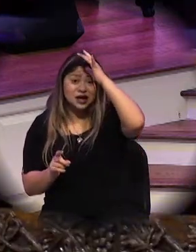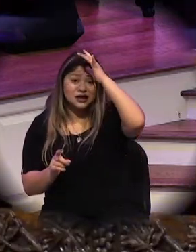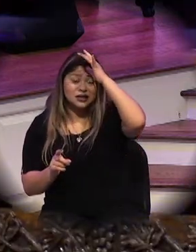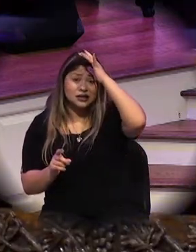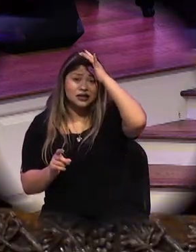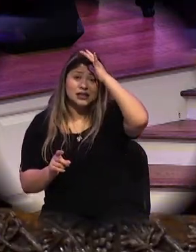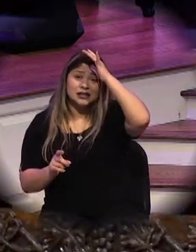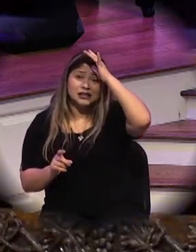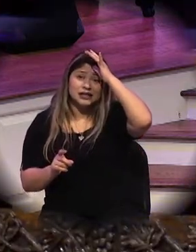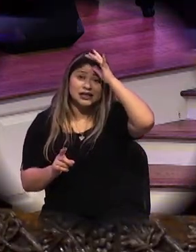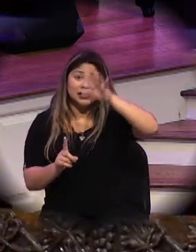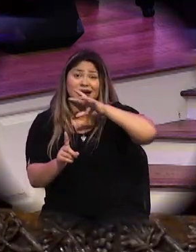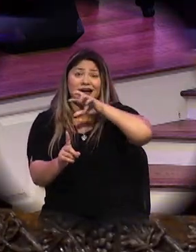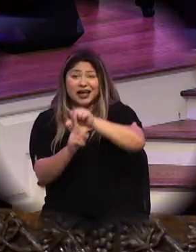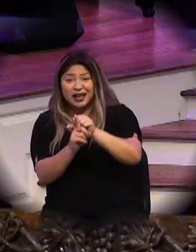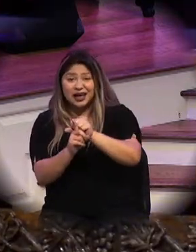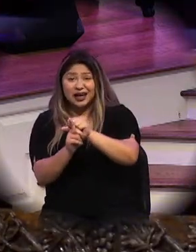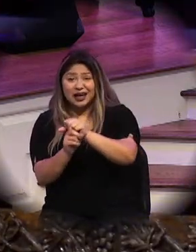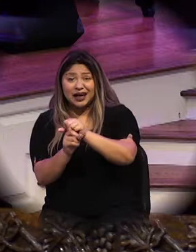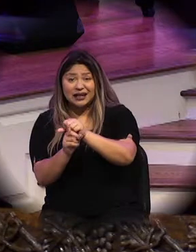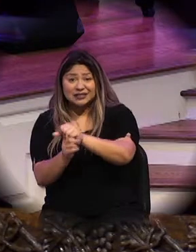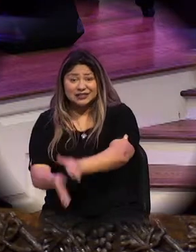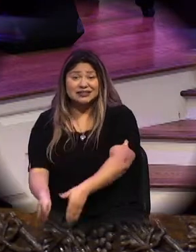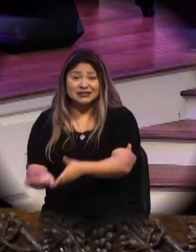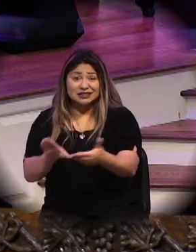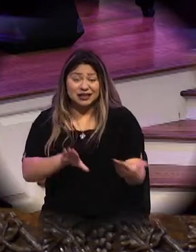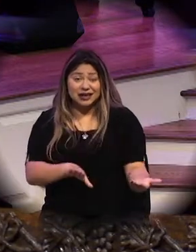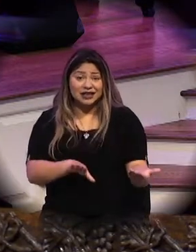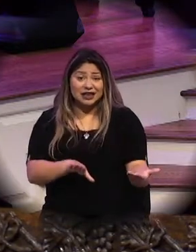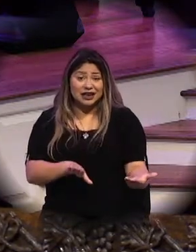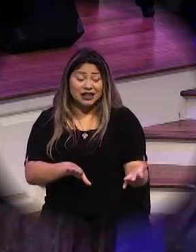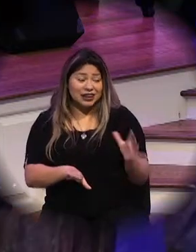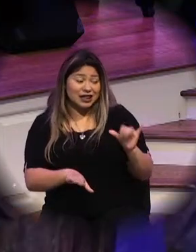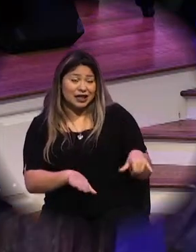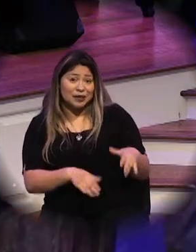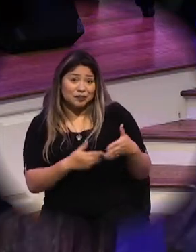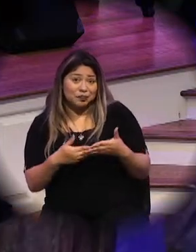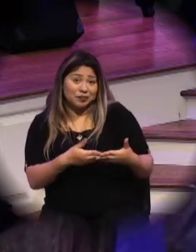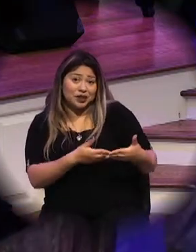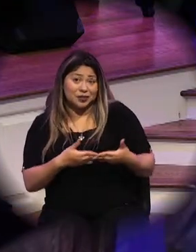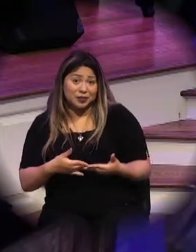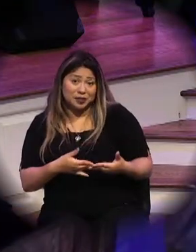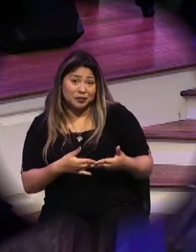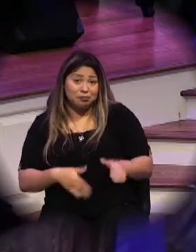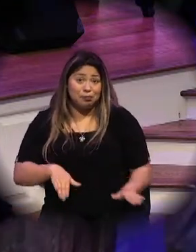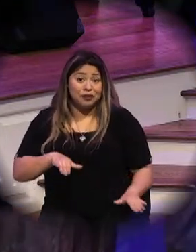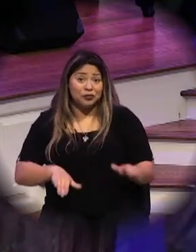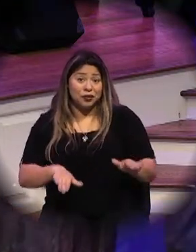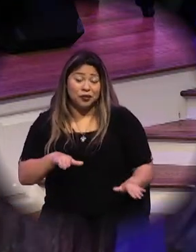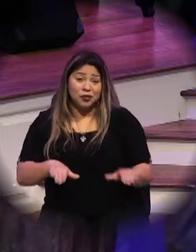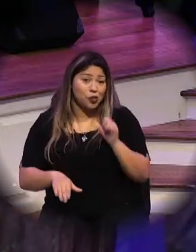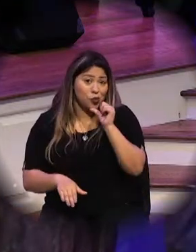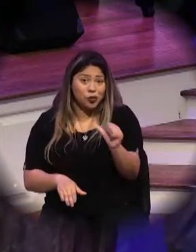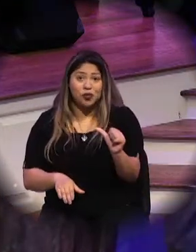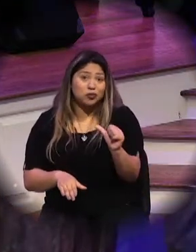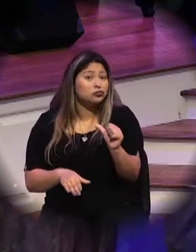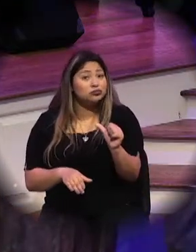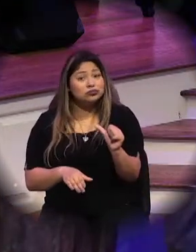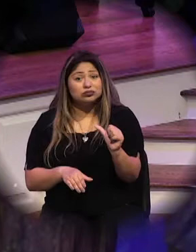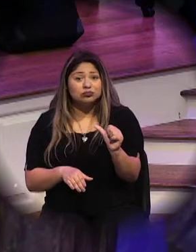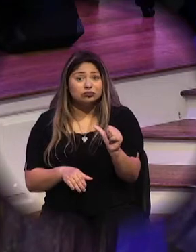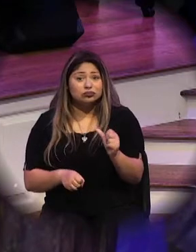or anything else, that baby will not make it, because the mom and dad have to take turns. If either one of